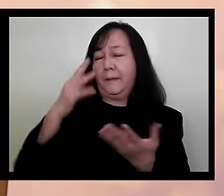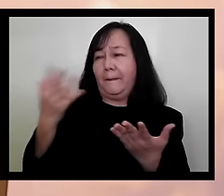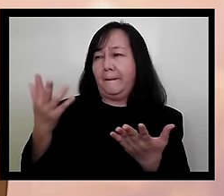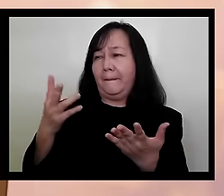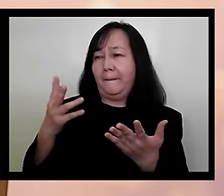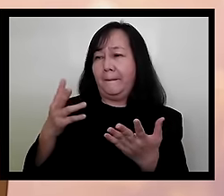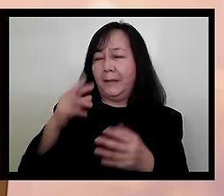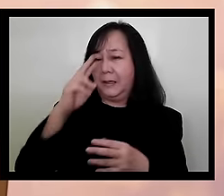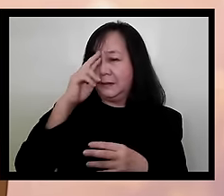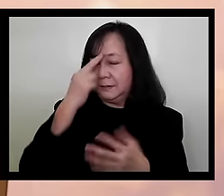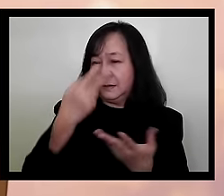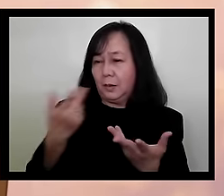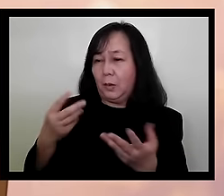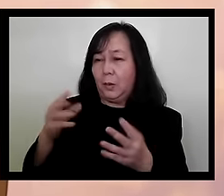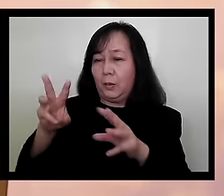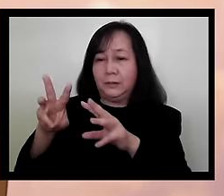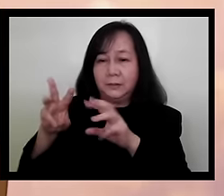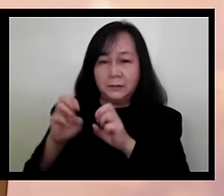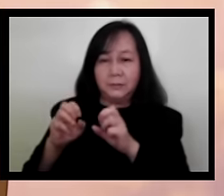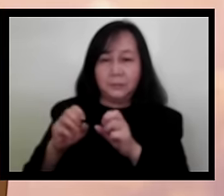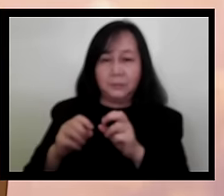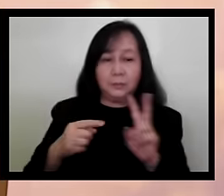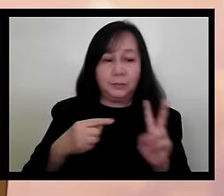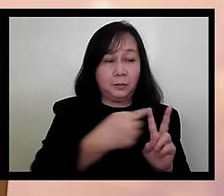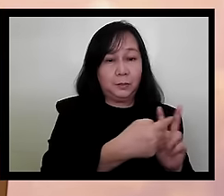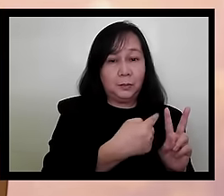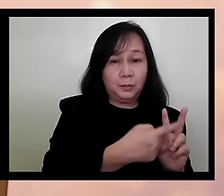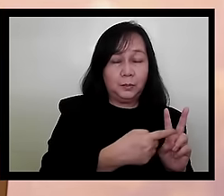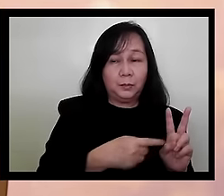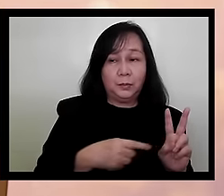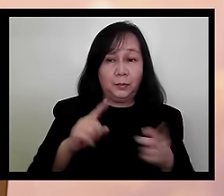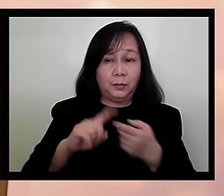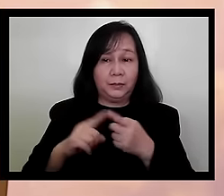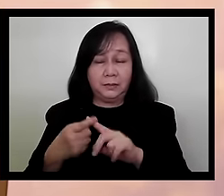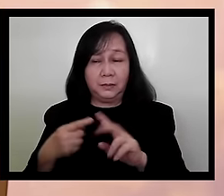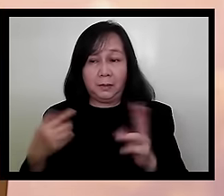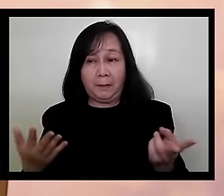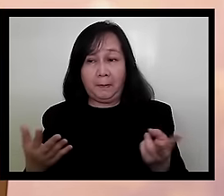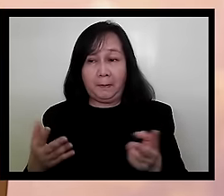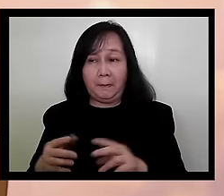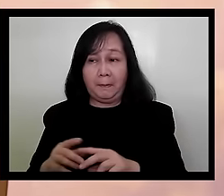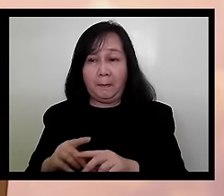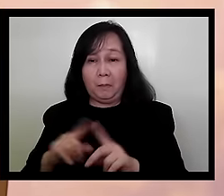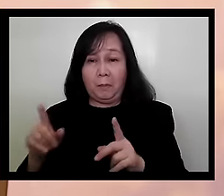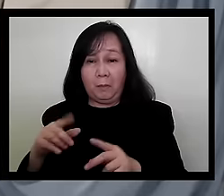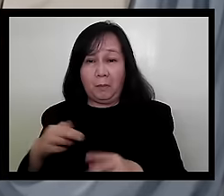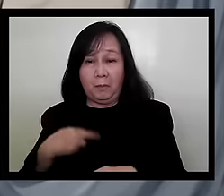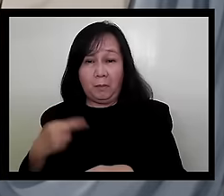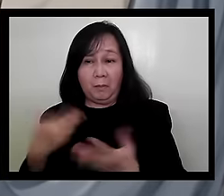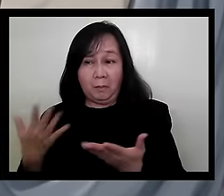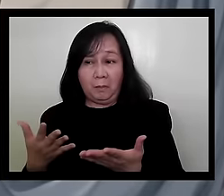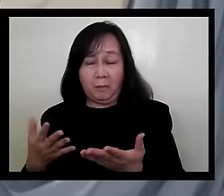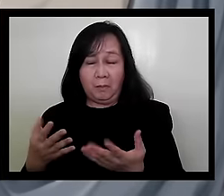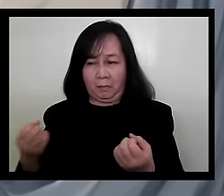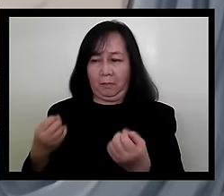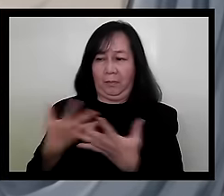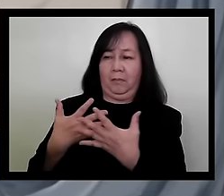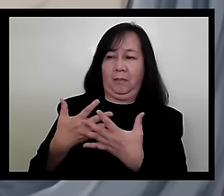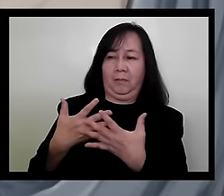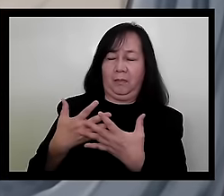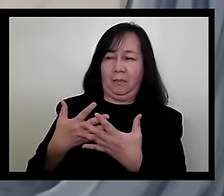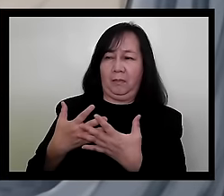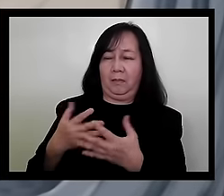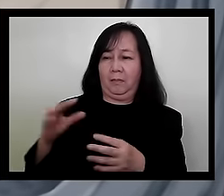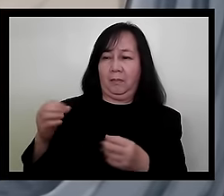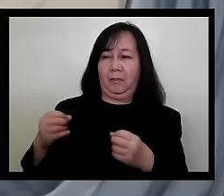already had the witness of their two friends and what was their reaction they were terrified they